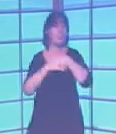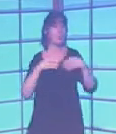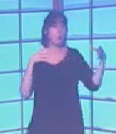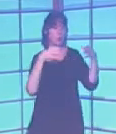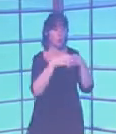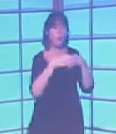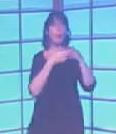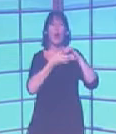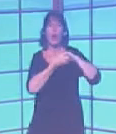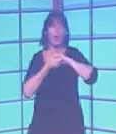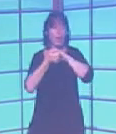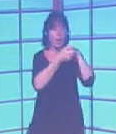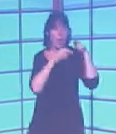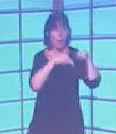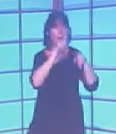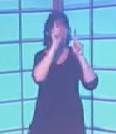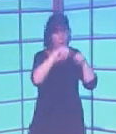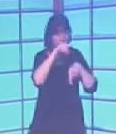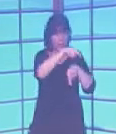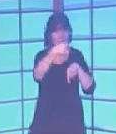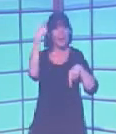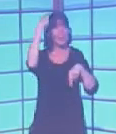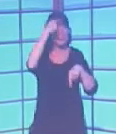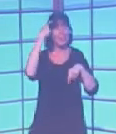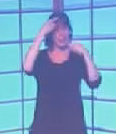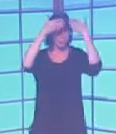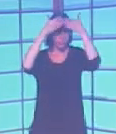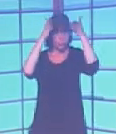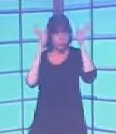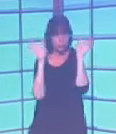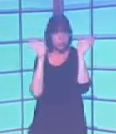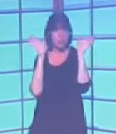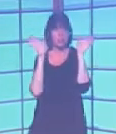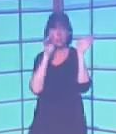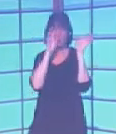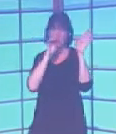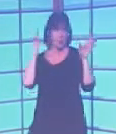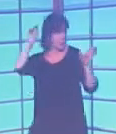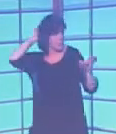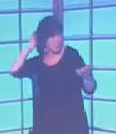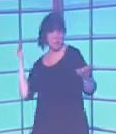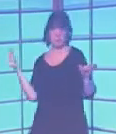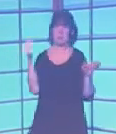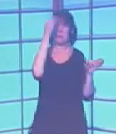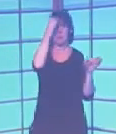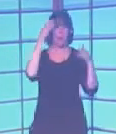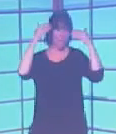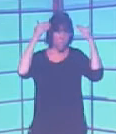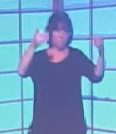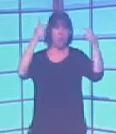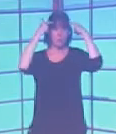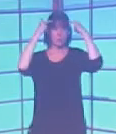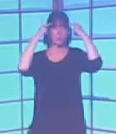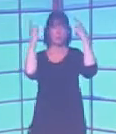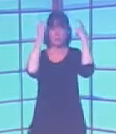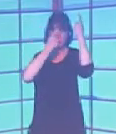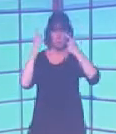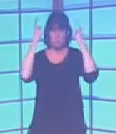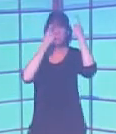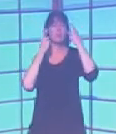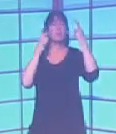you really think about this and you make sure that it's always at the forefront of your conscience and at the forefront